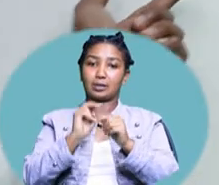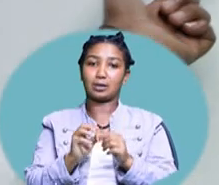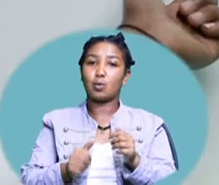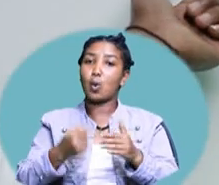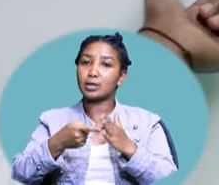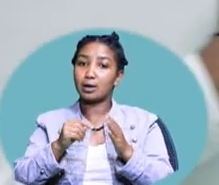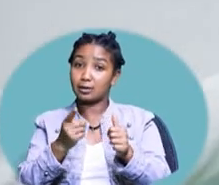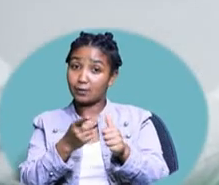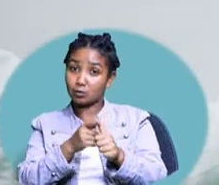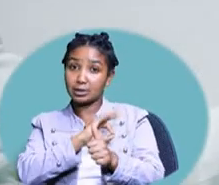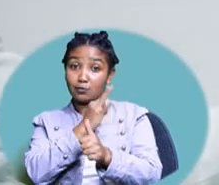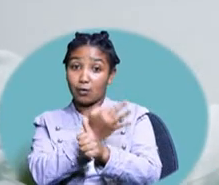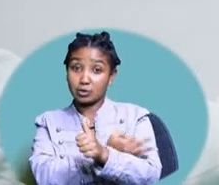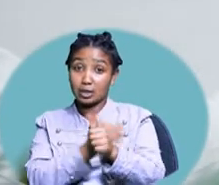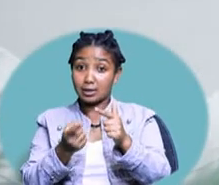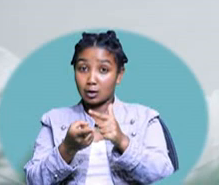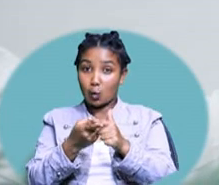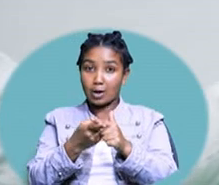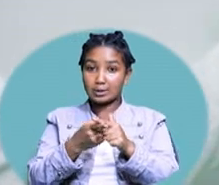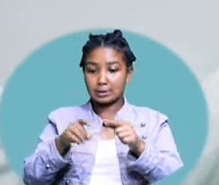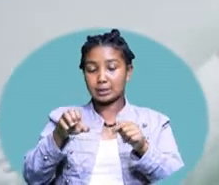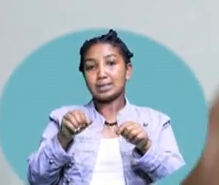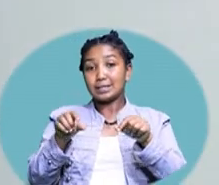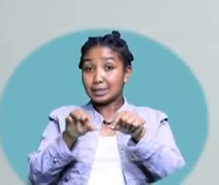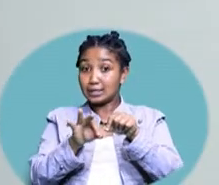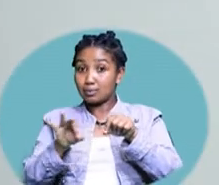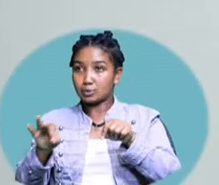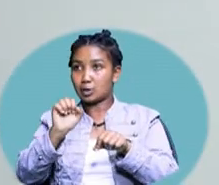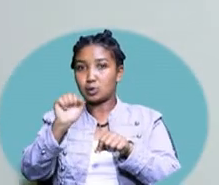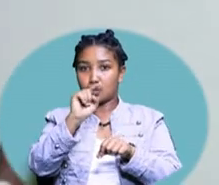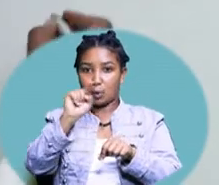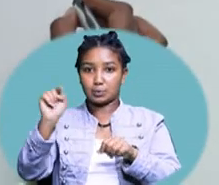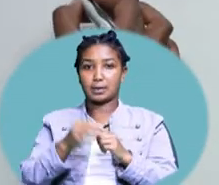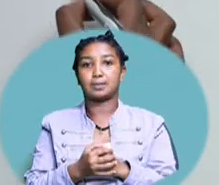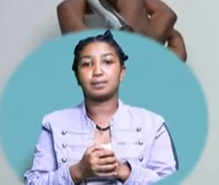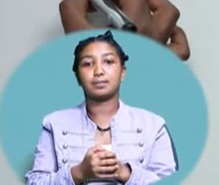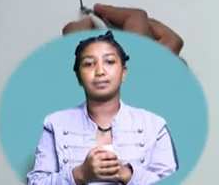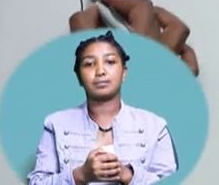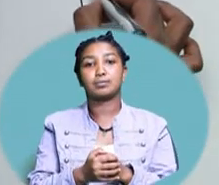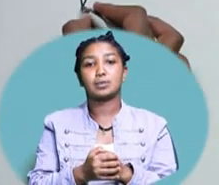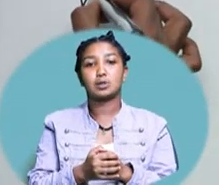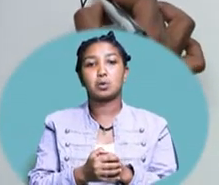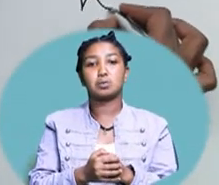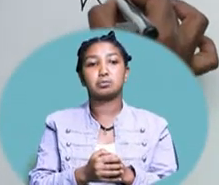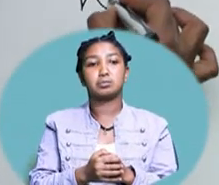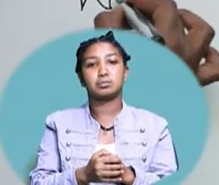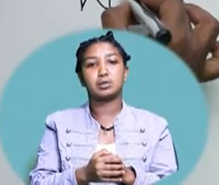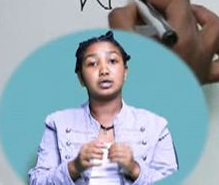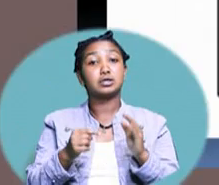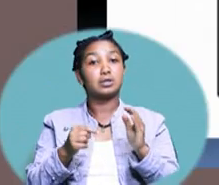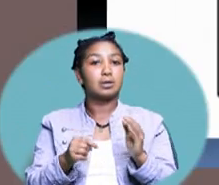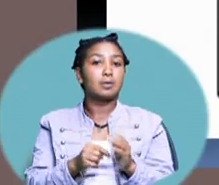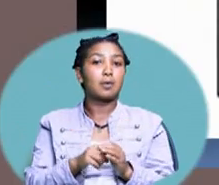vectors? Force and displacement. So, symbolically, we can represent work as work